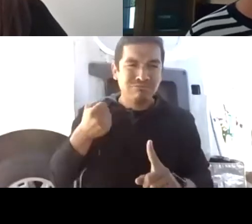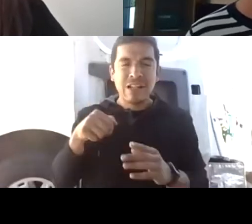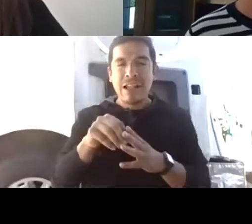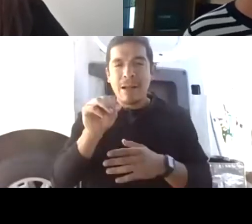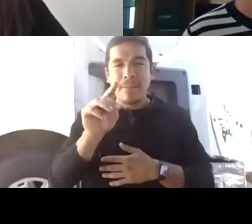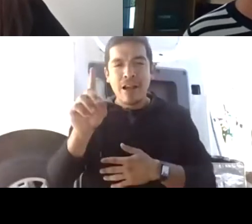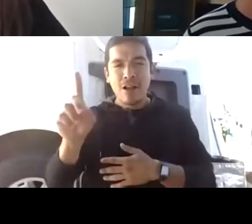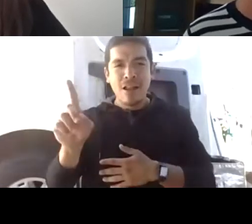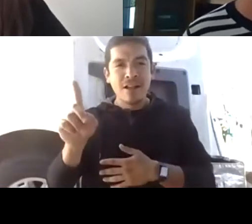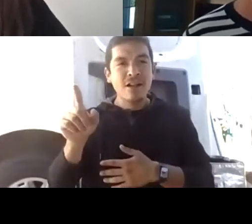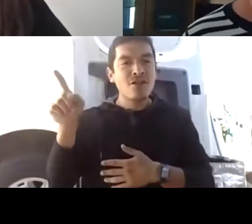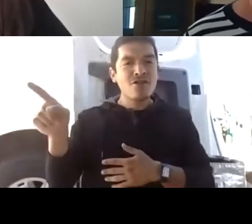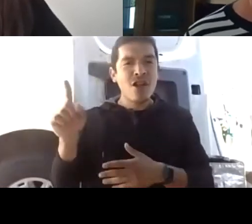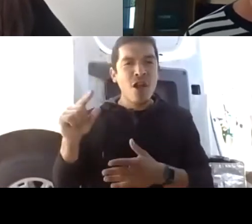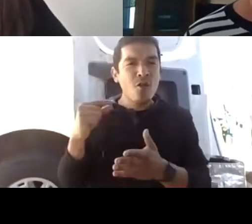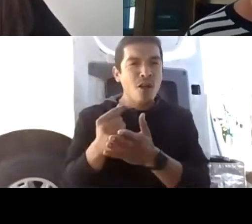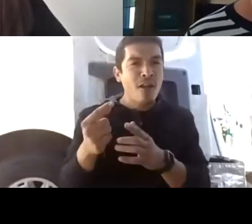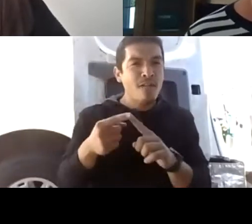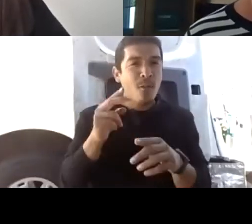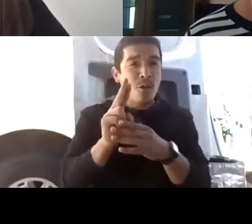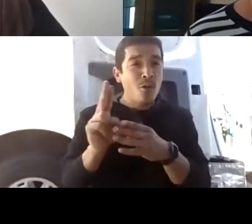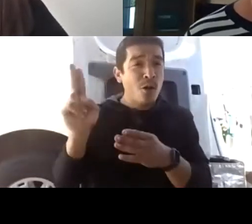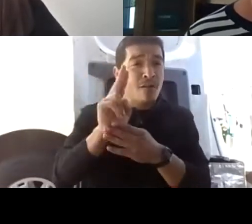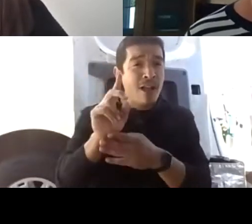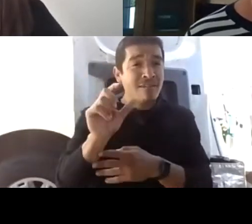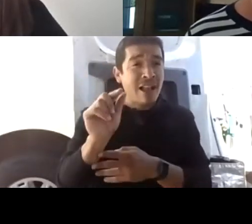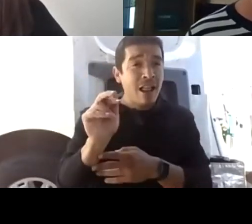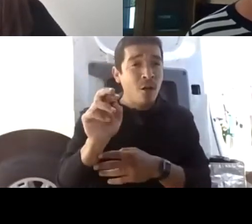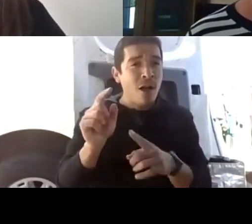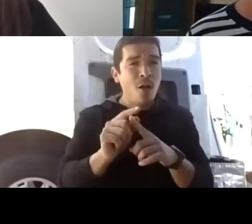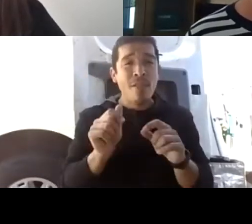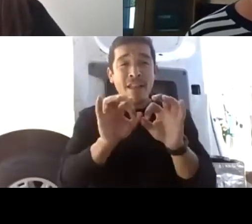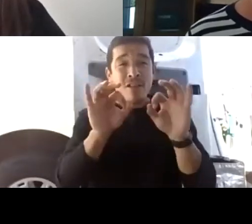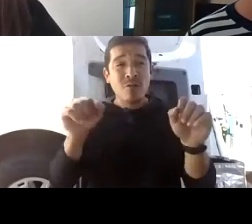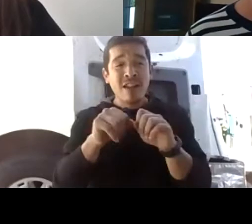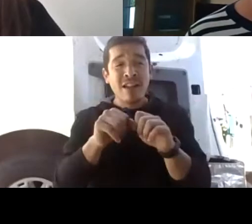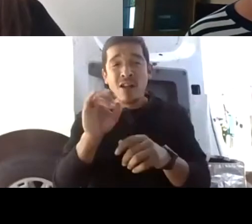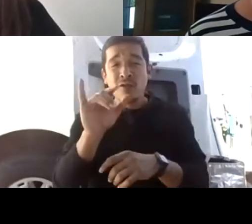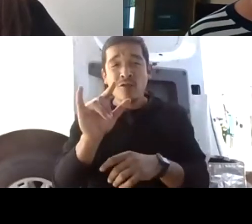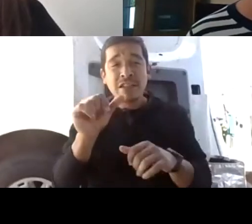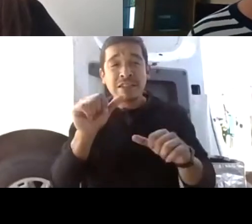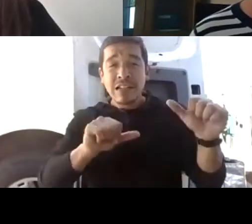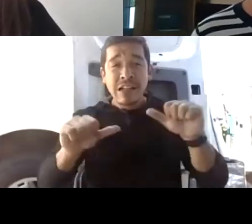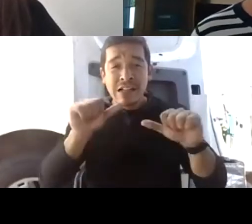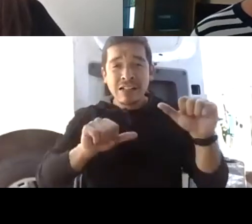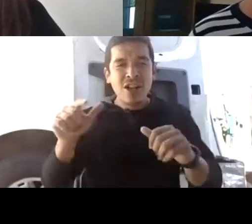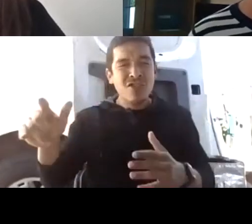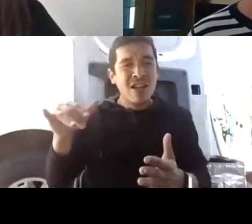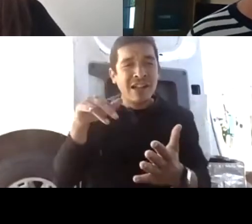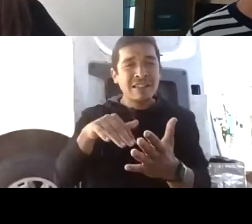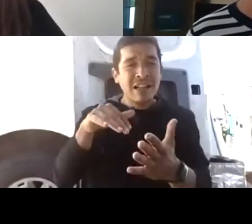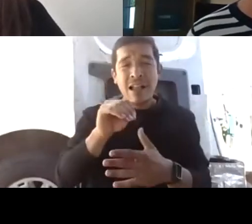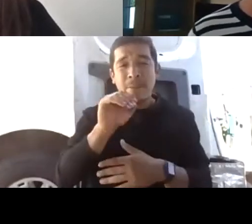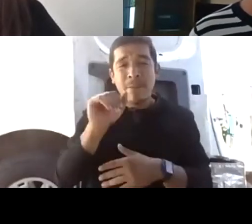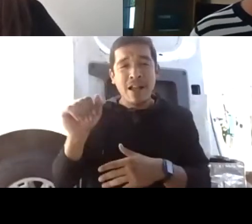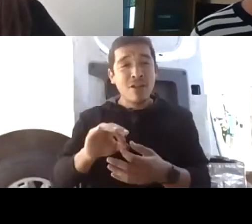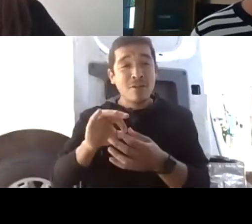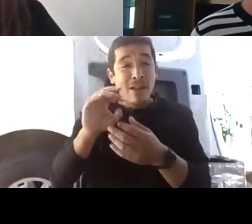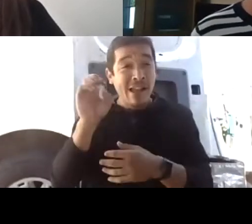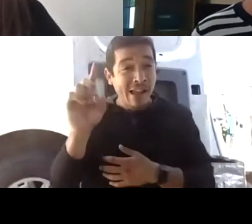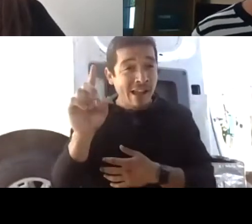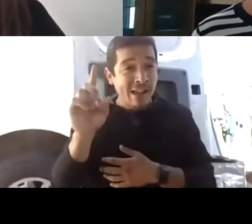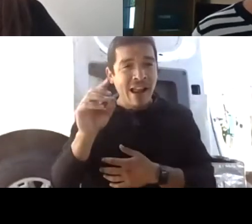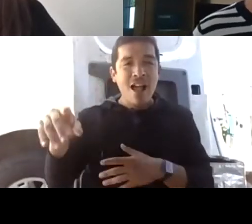Maryland. She has graduated from the University of Delaware with a degree in social science studies education, a master's in special ed, and she picked